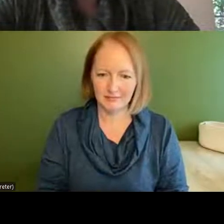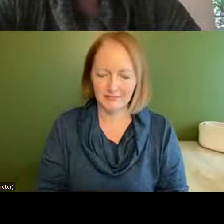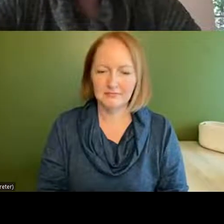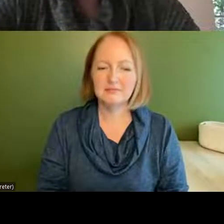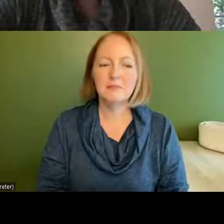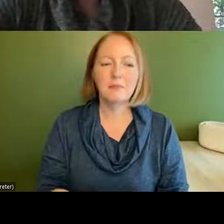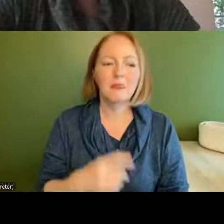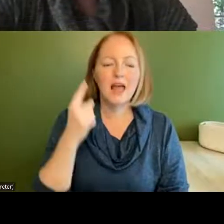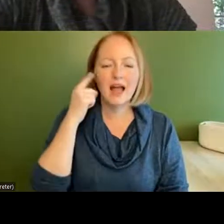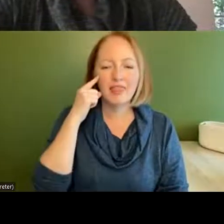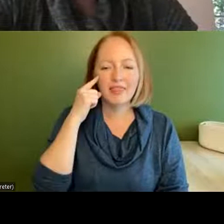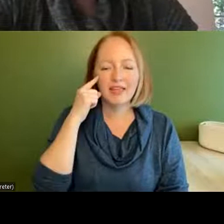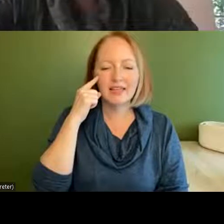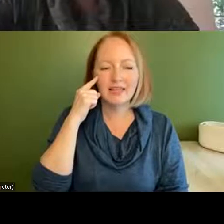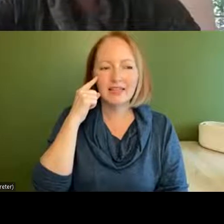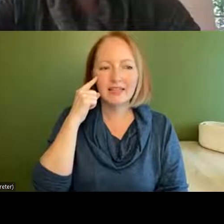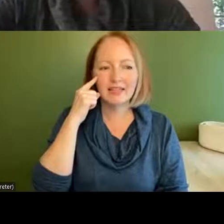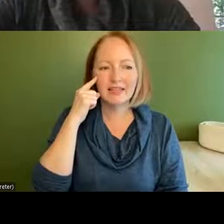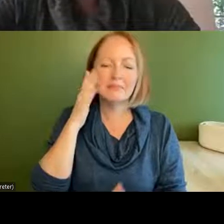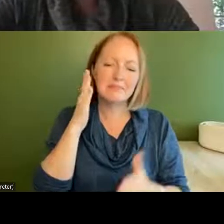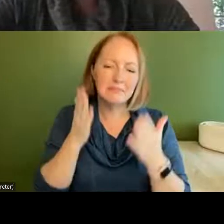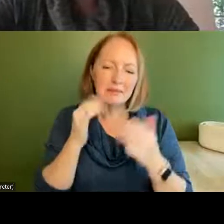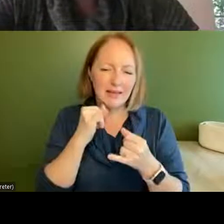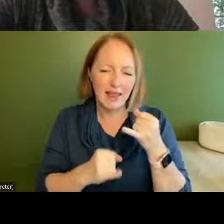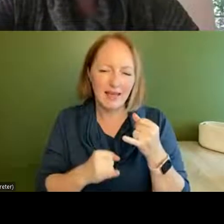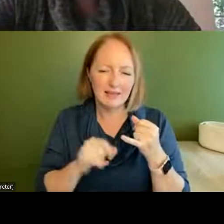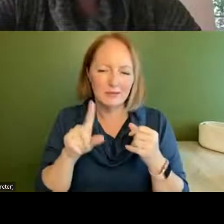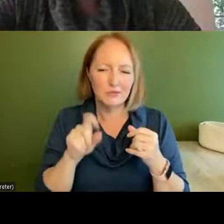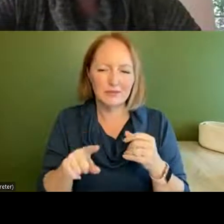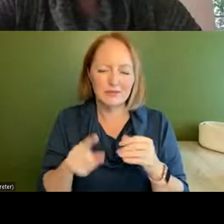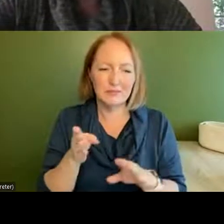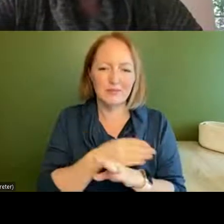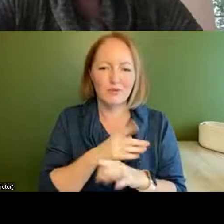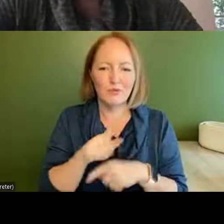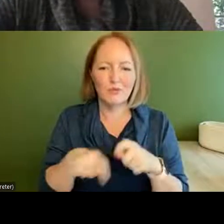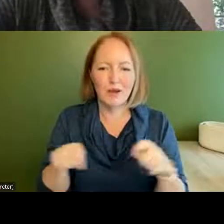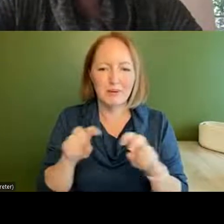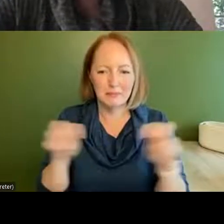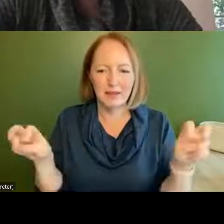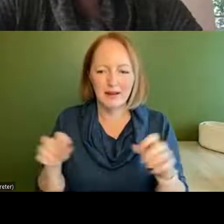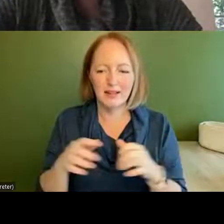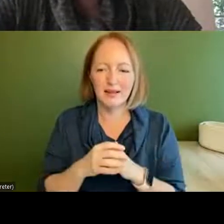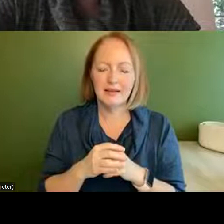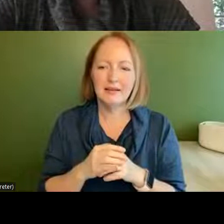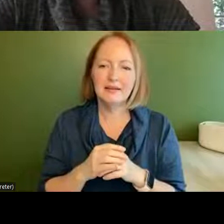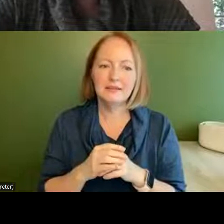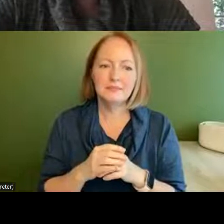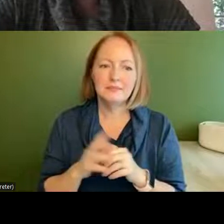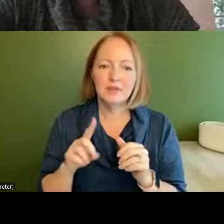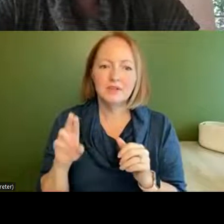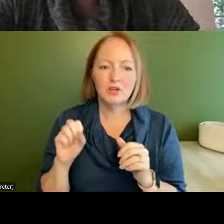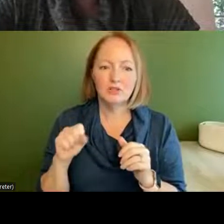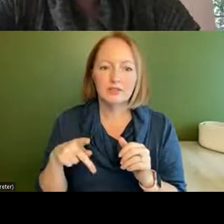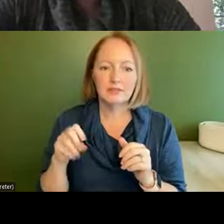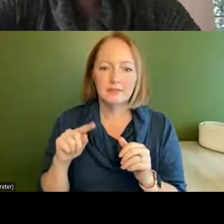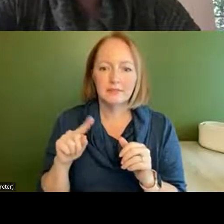But I think this will maybe our last question before we wrap up our panel. But Dr. Spetz, I wanted